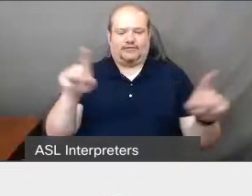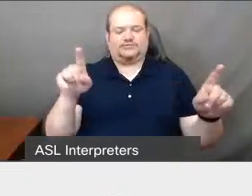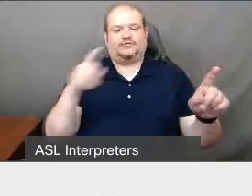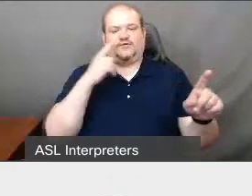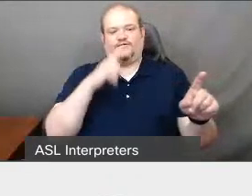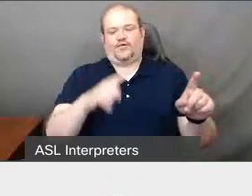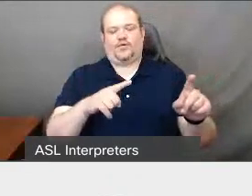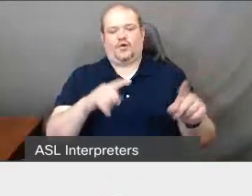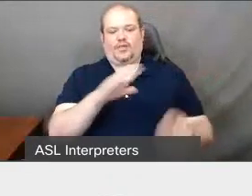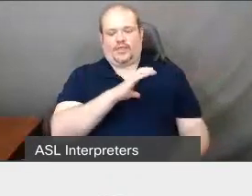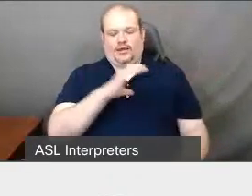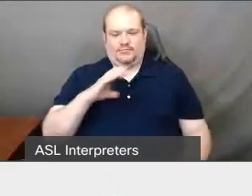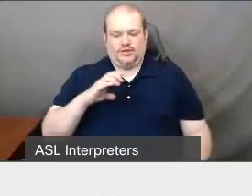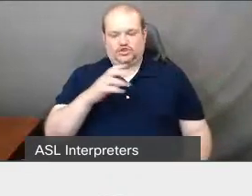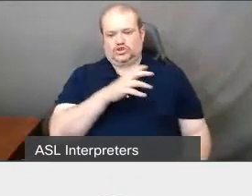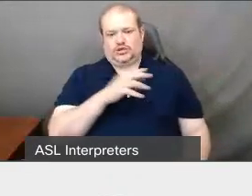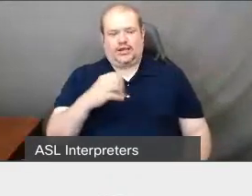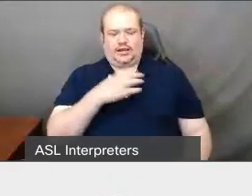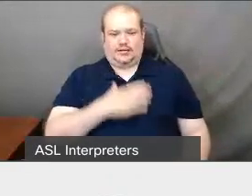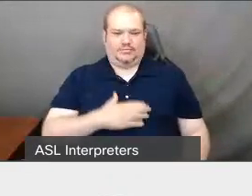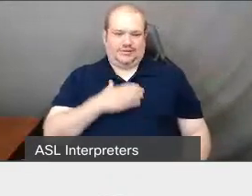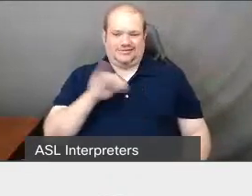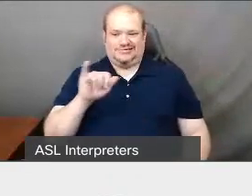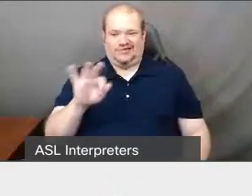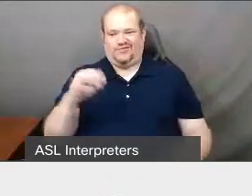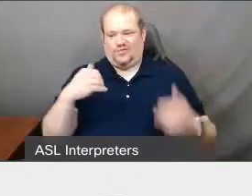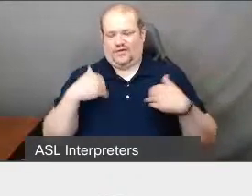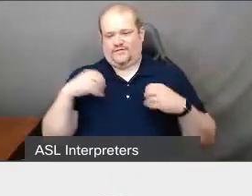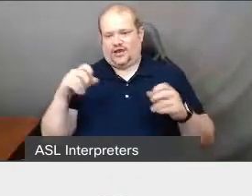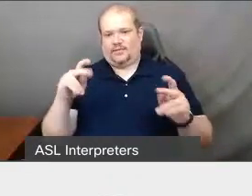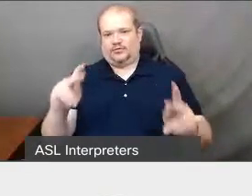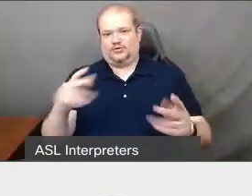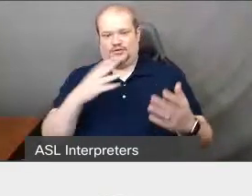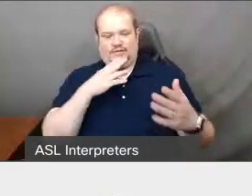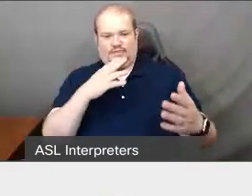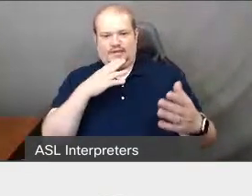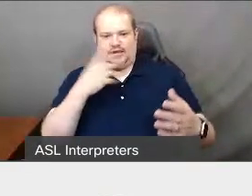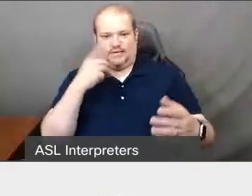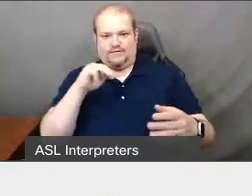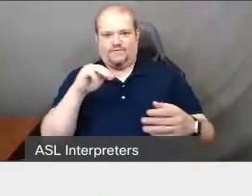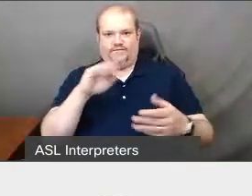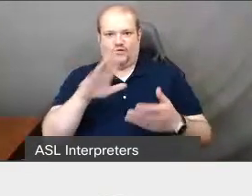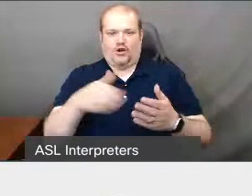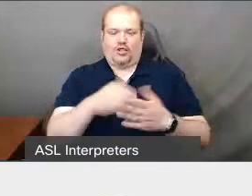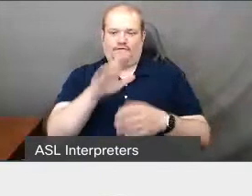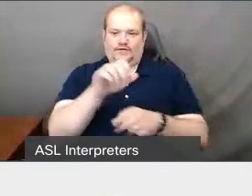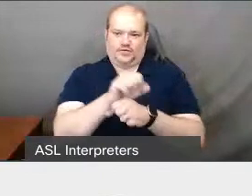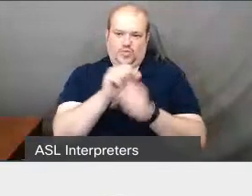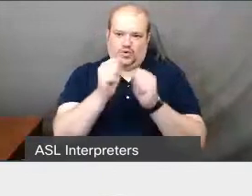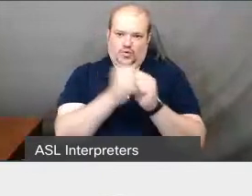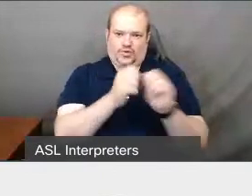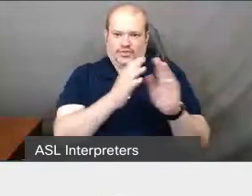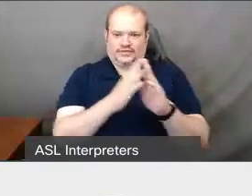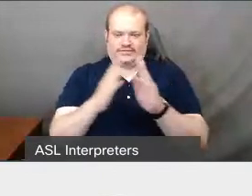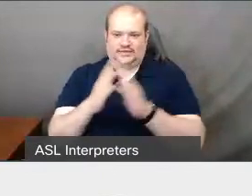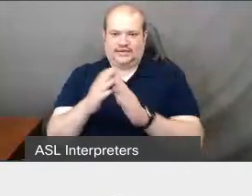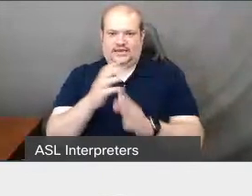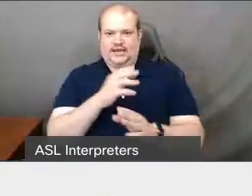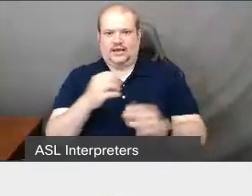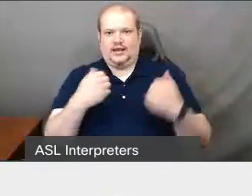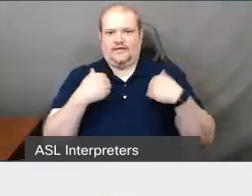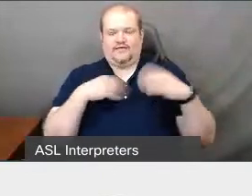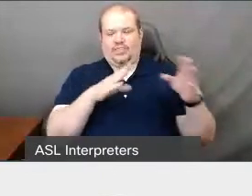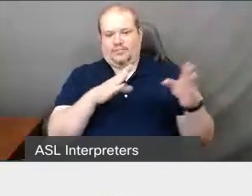the commission. And please, if you have an opportunity, thank him for his service with the city and help with the planning